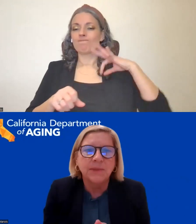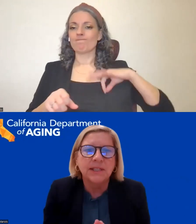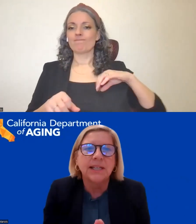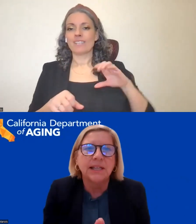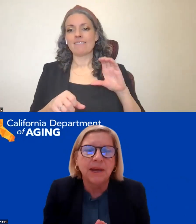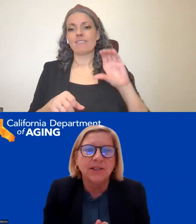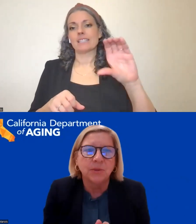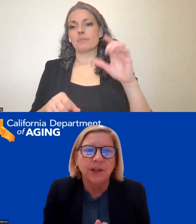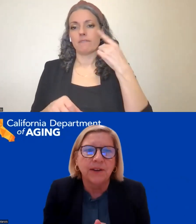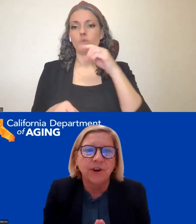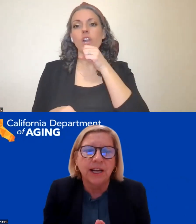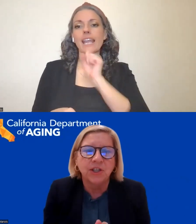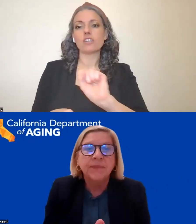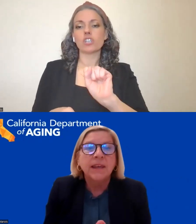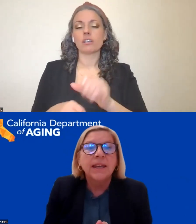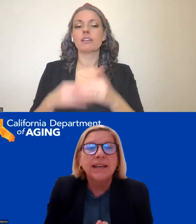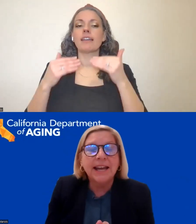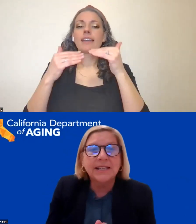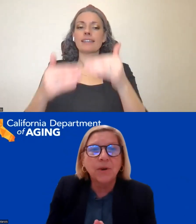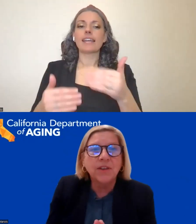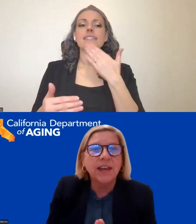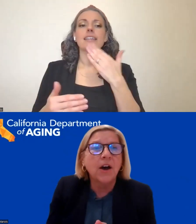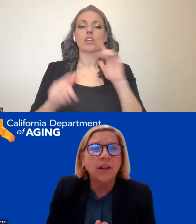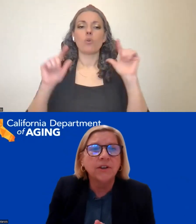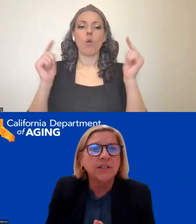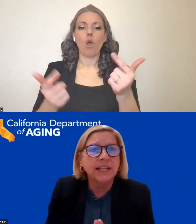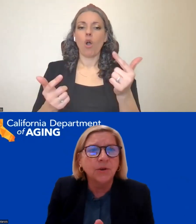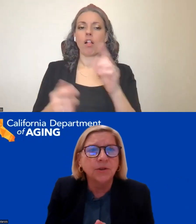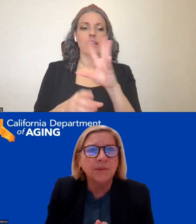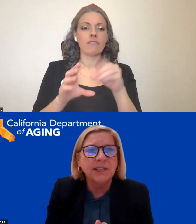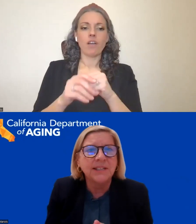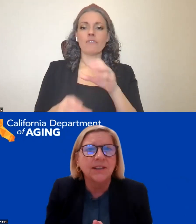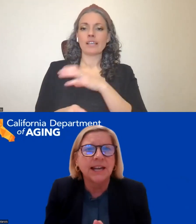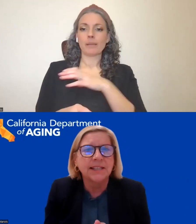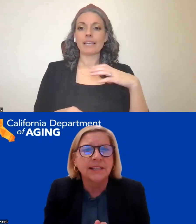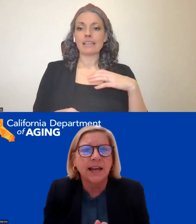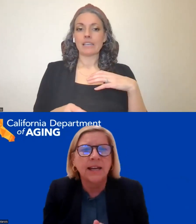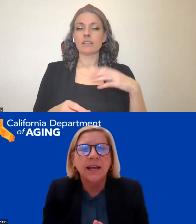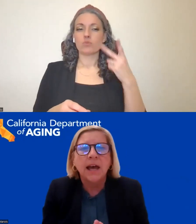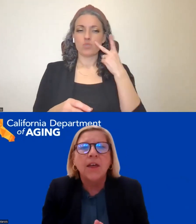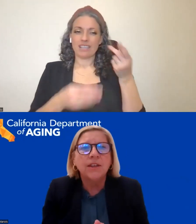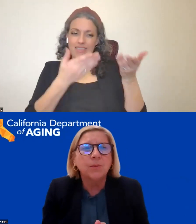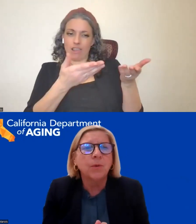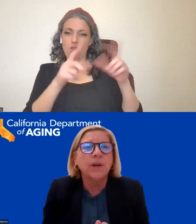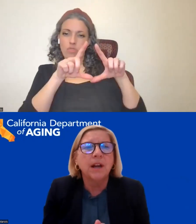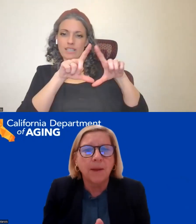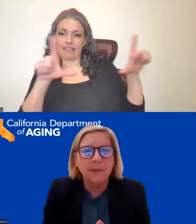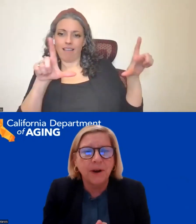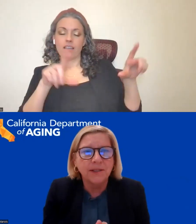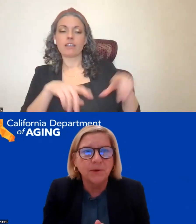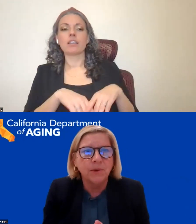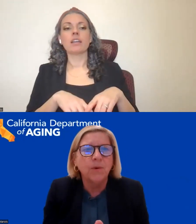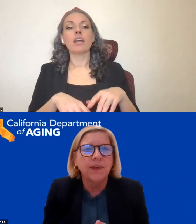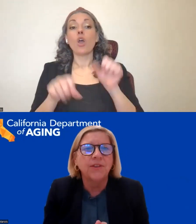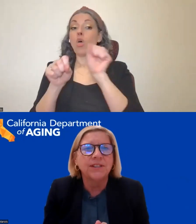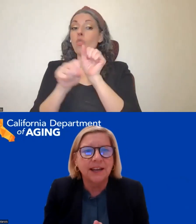and investments in the Master Plan for Aging. Next, I want to thank all of our stakeholder committees on the next slide. This work would not be